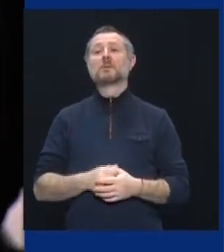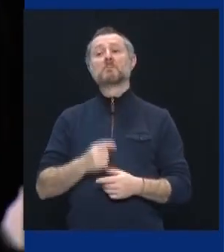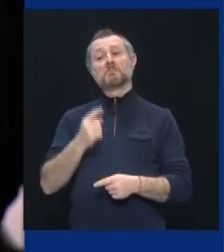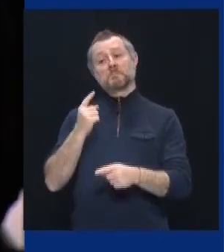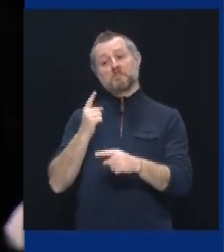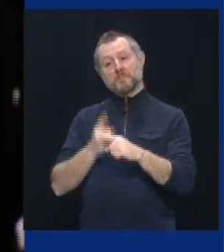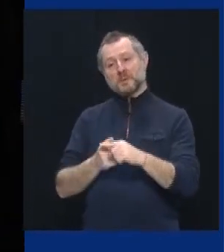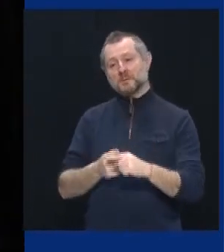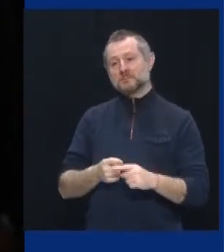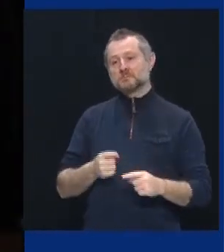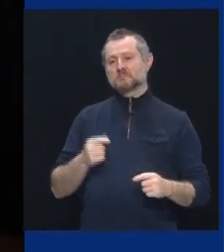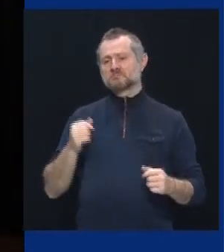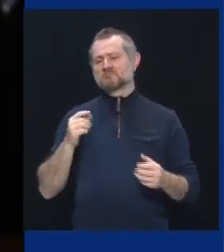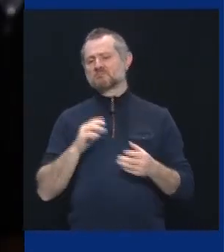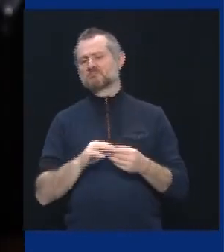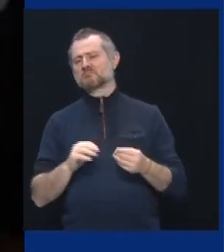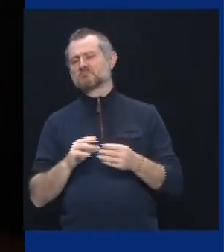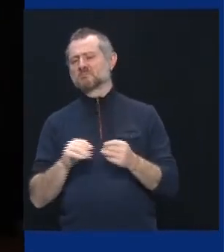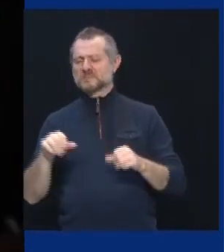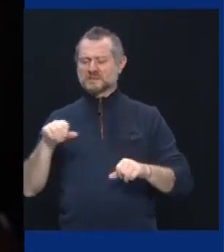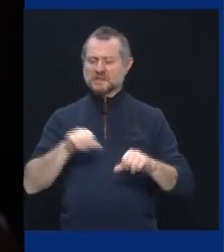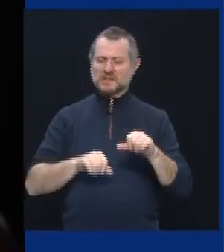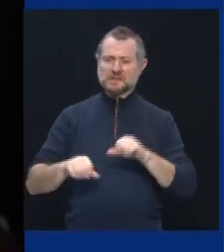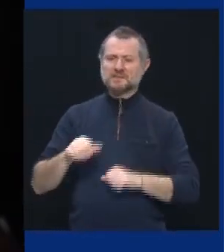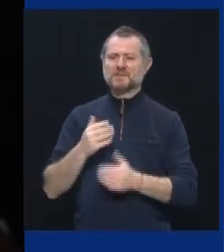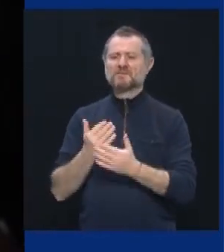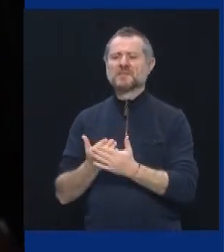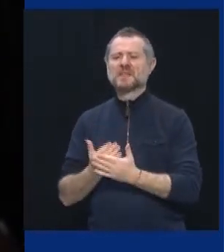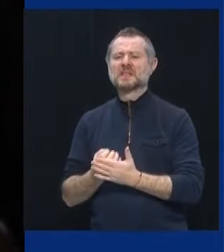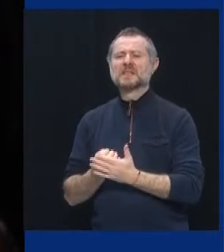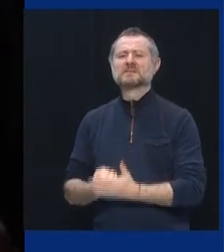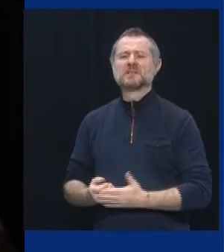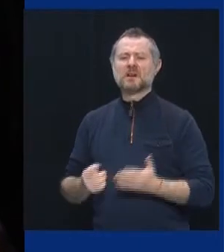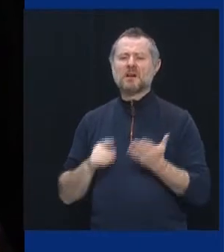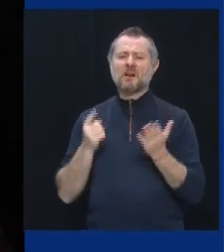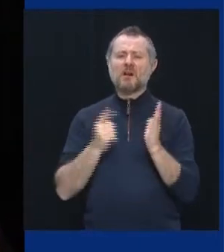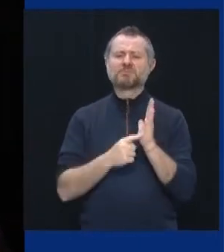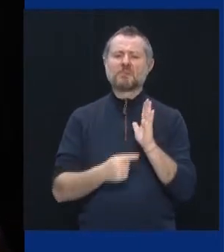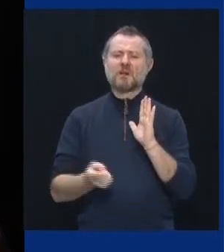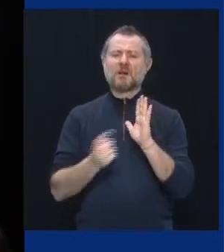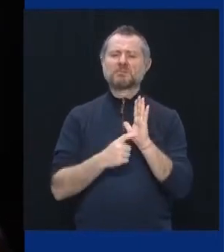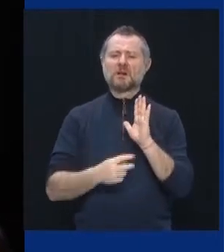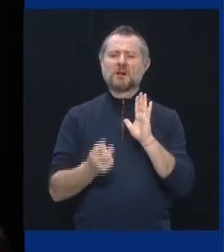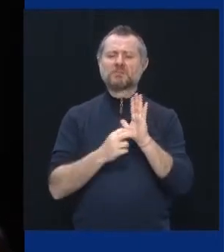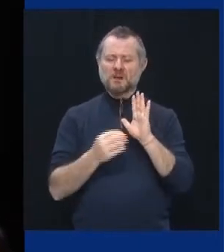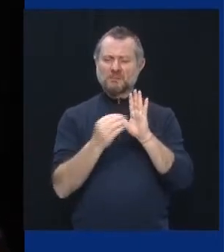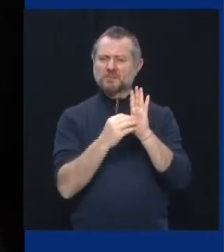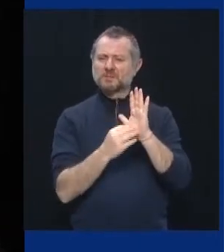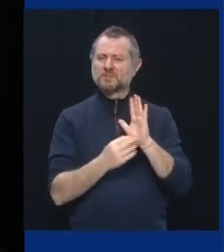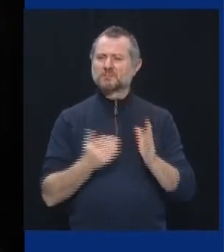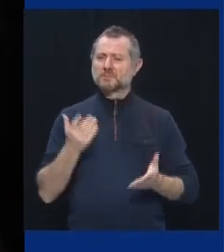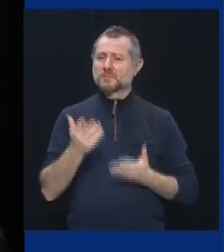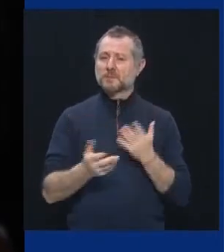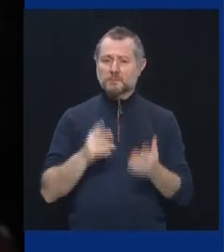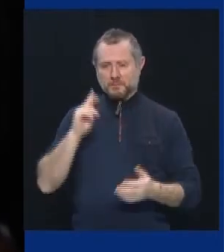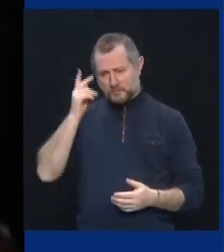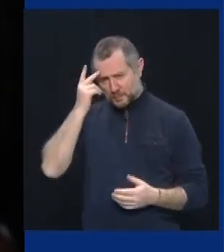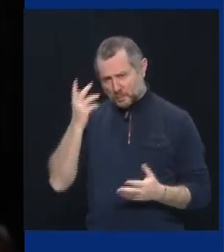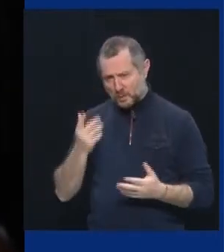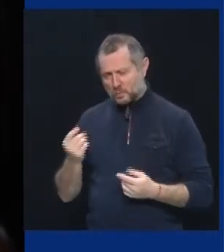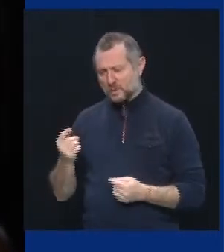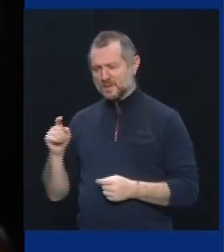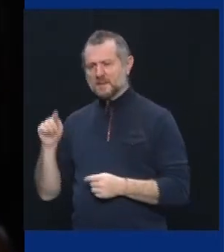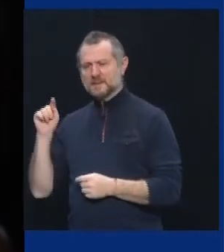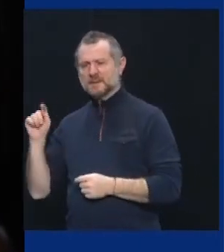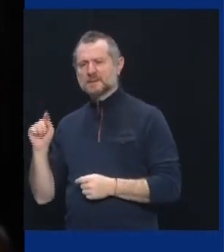scientific evidence and political direction, but he brought it